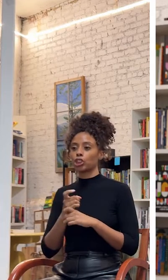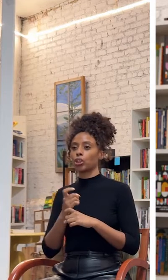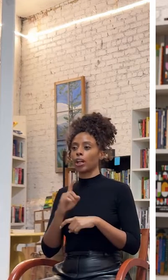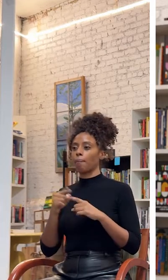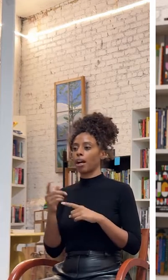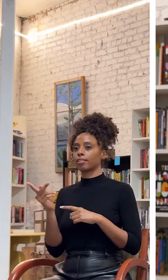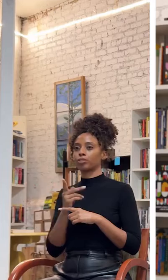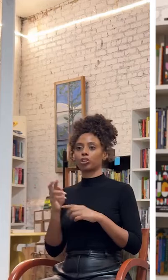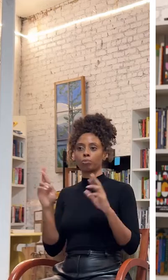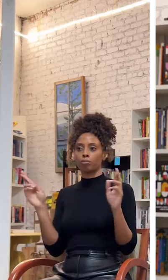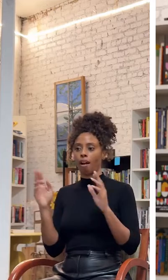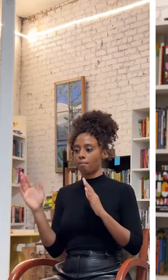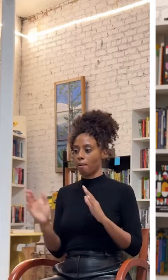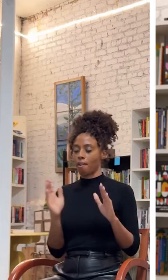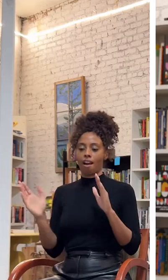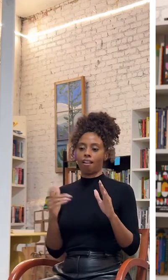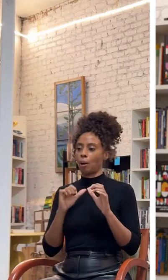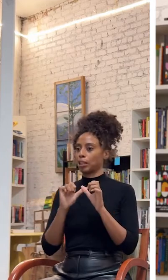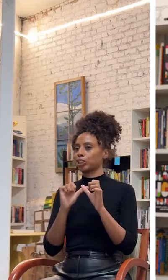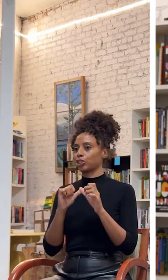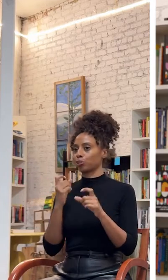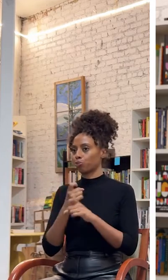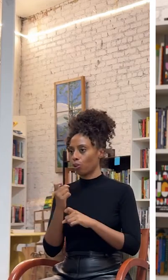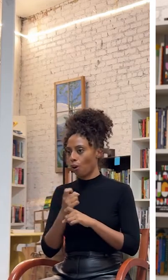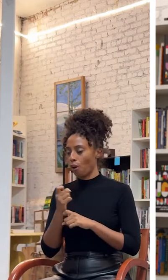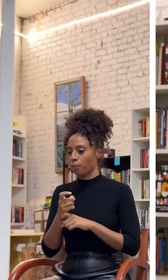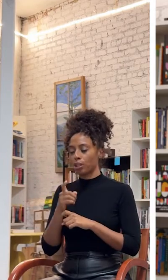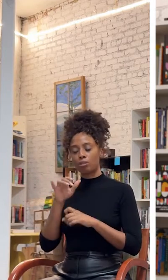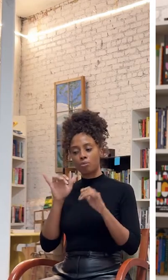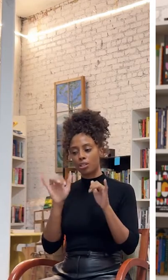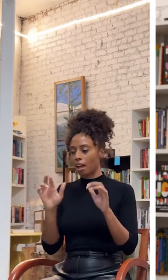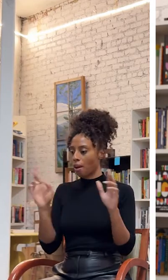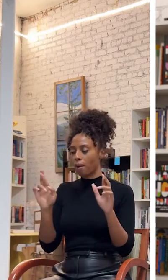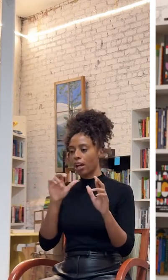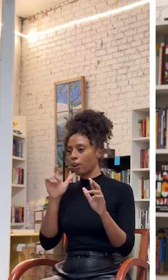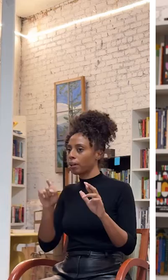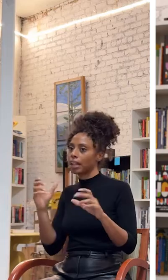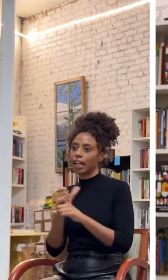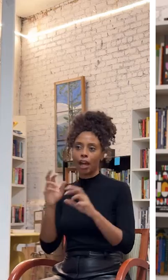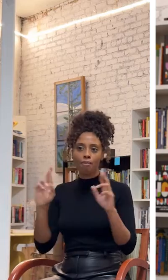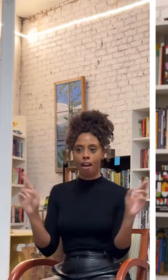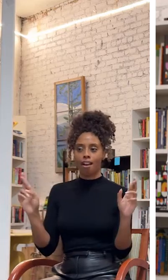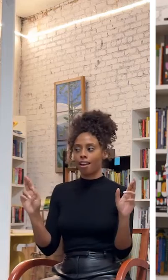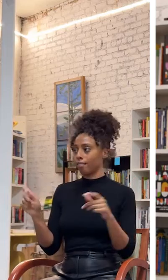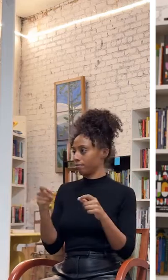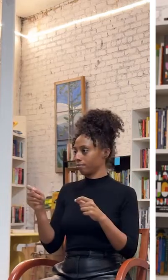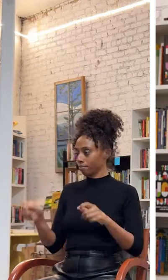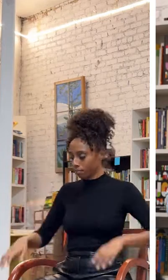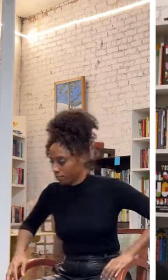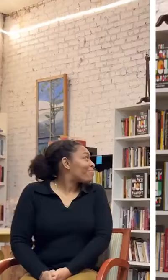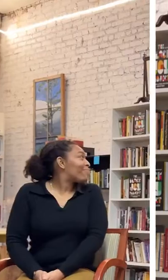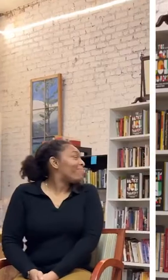lot of time. And always it became like a running thing where it's like, you stay ready, you ain't gotta get ready.